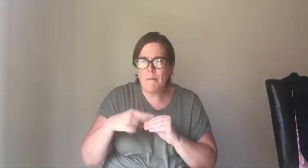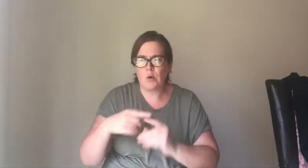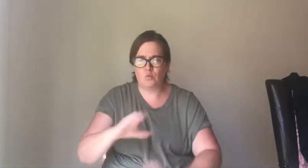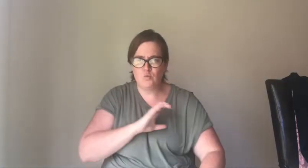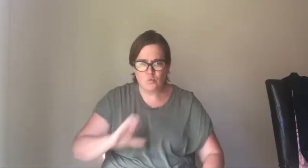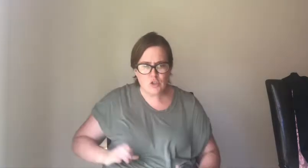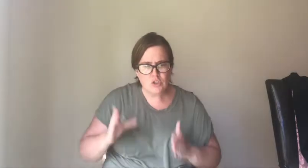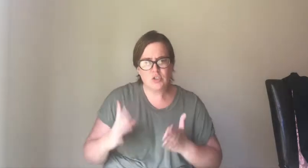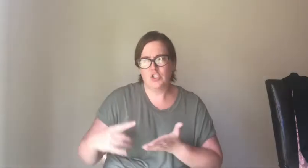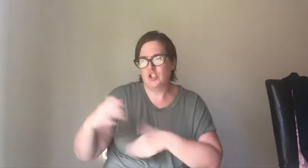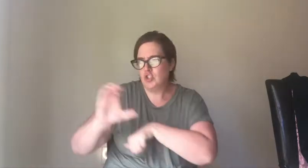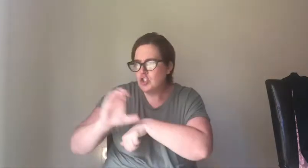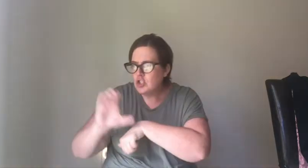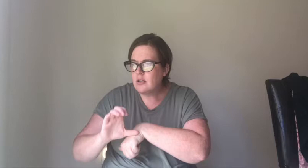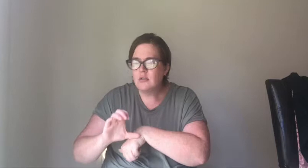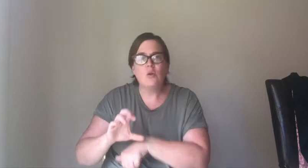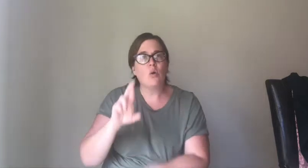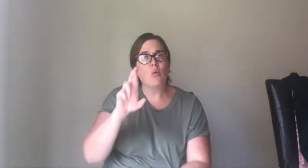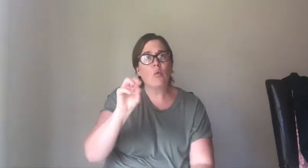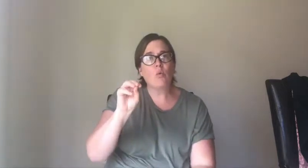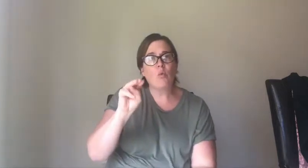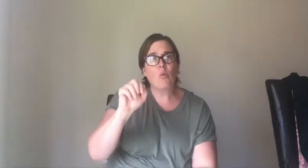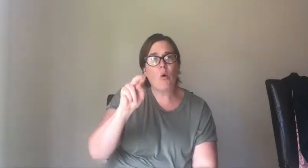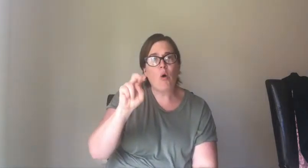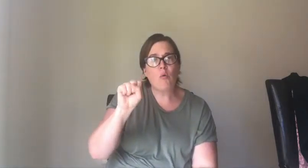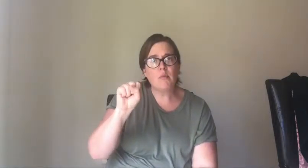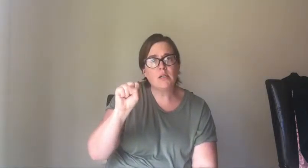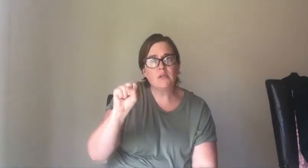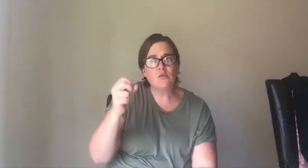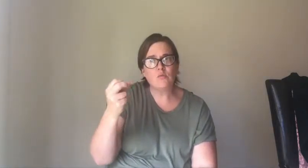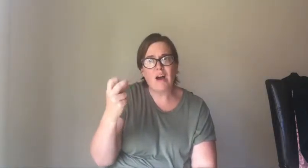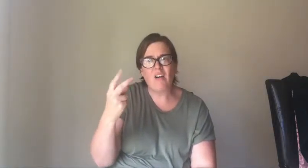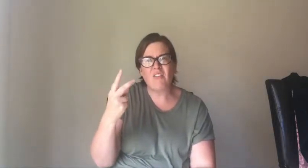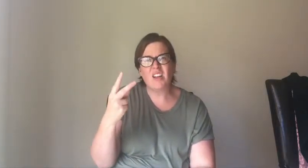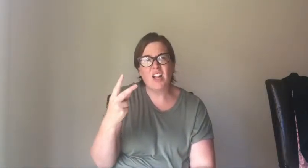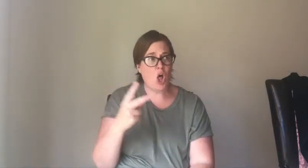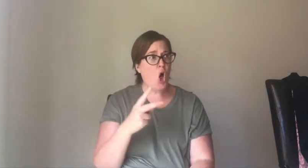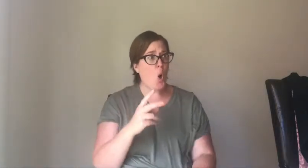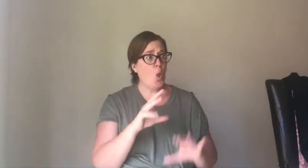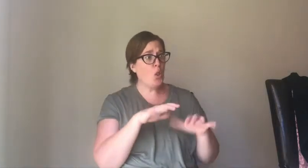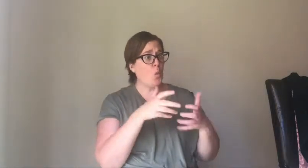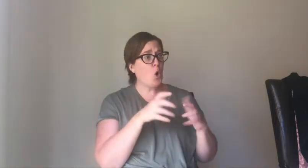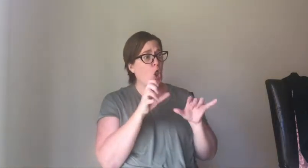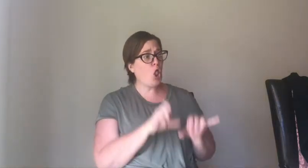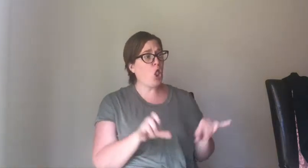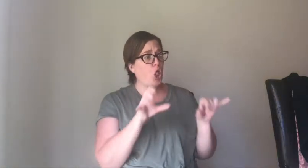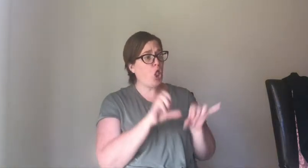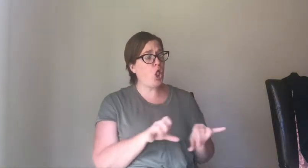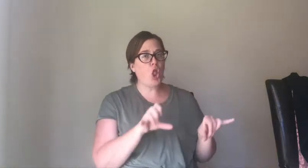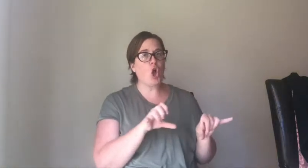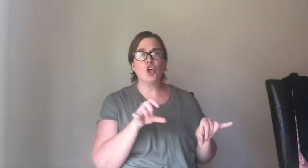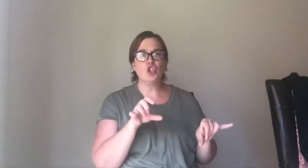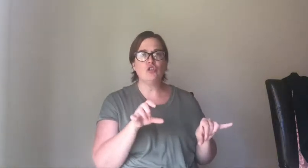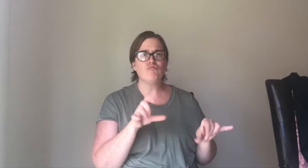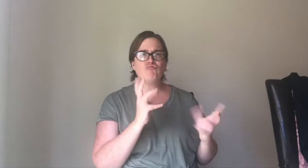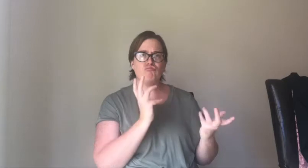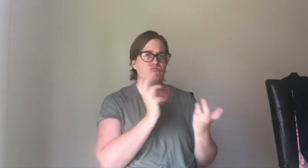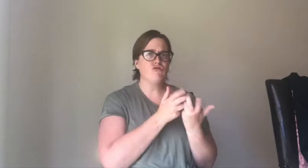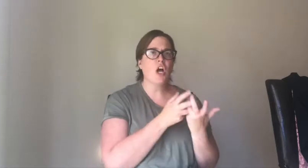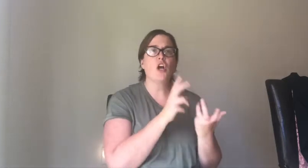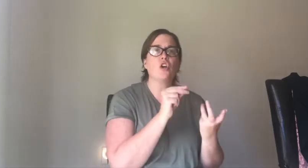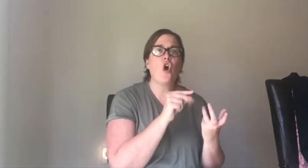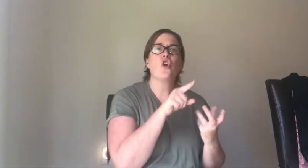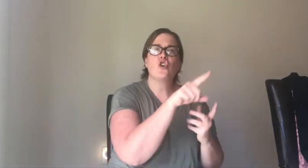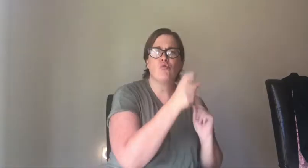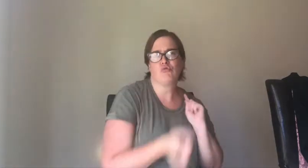refused to assimilate yet. We just look like everybody else. That's the greatest threat, I believe, for the church today is assimilation,